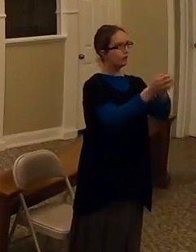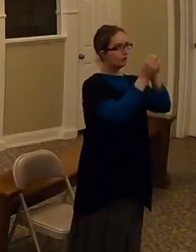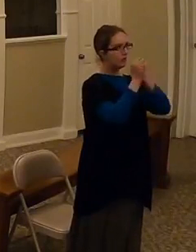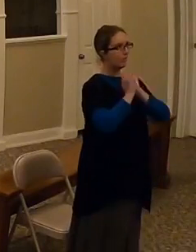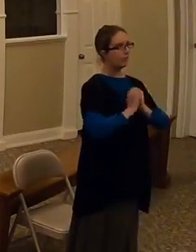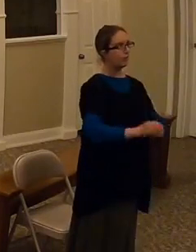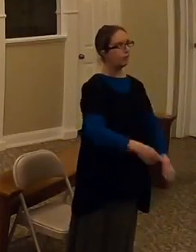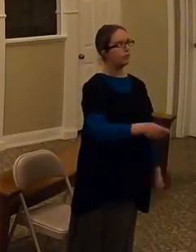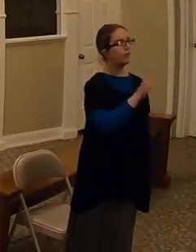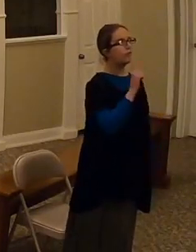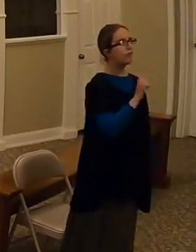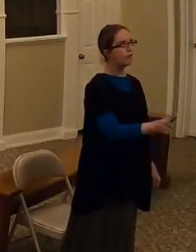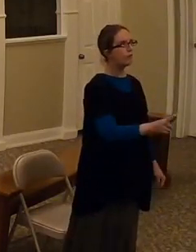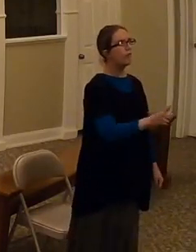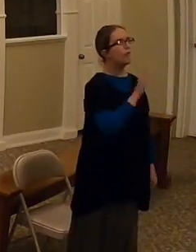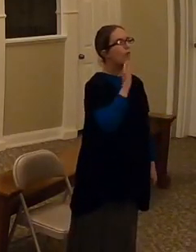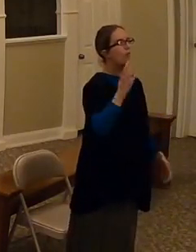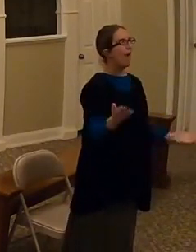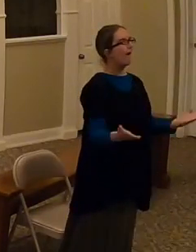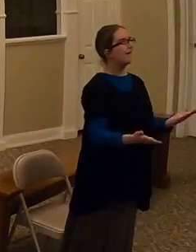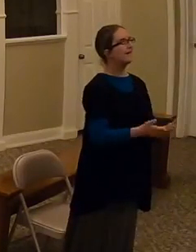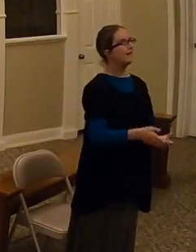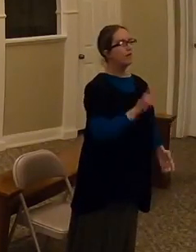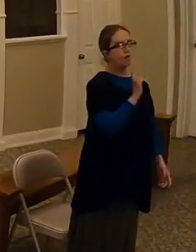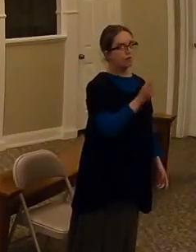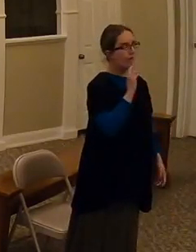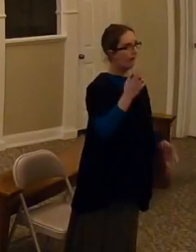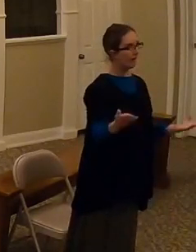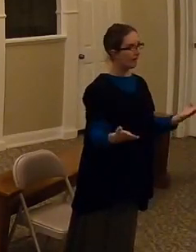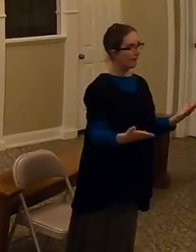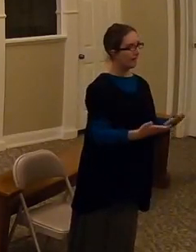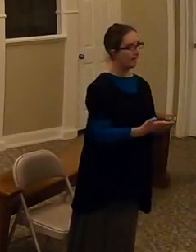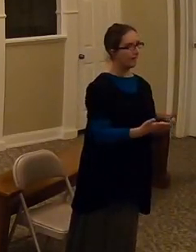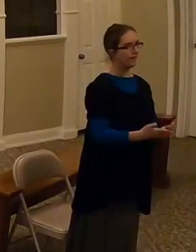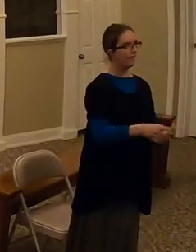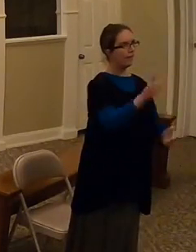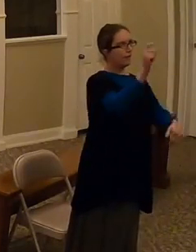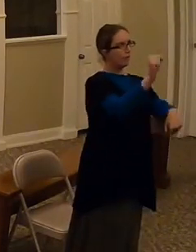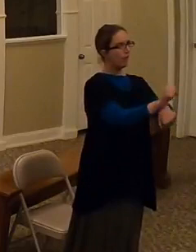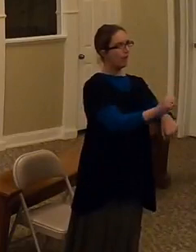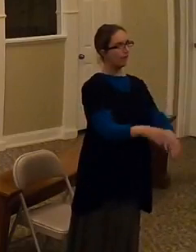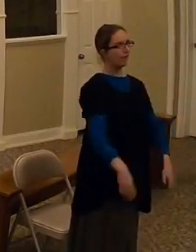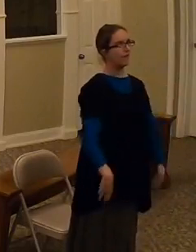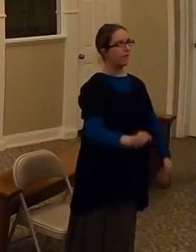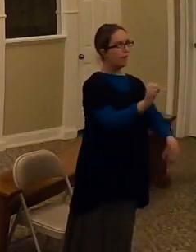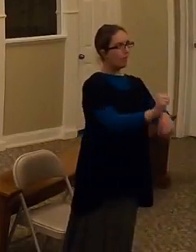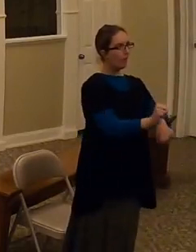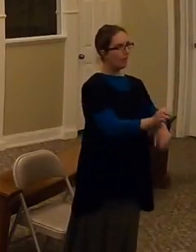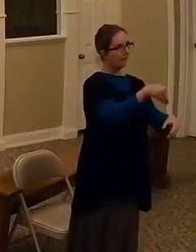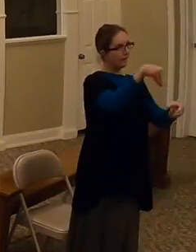hallelujah. Oh God, I give You glory, Lord, I worship You, God, hallelujah.